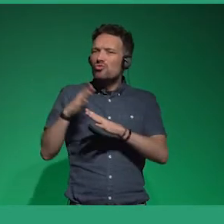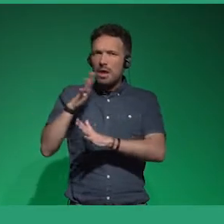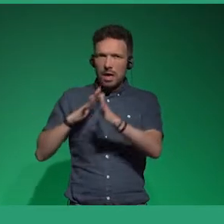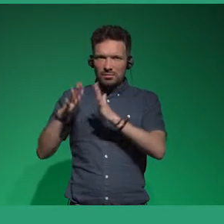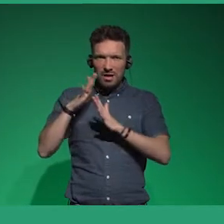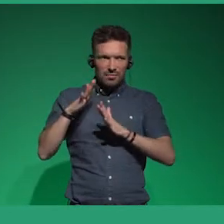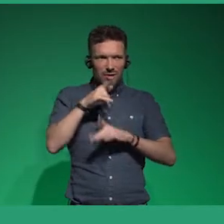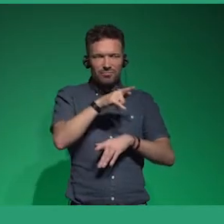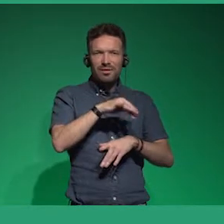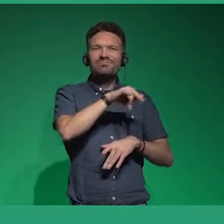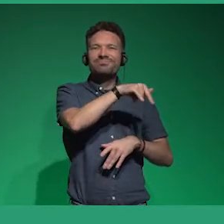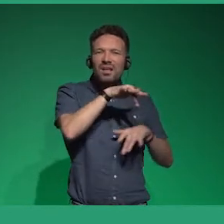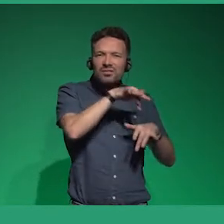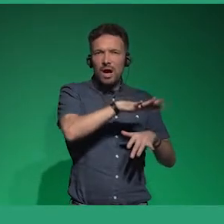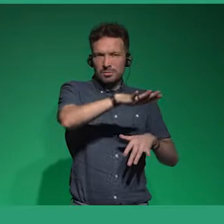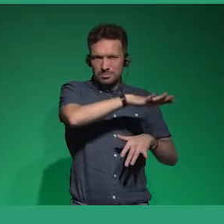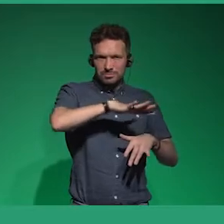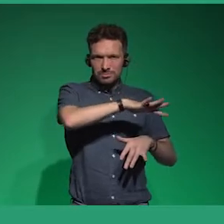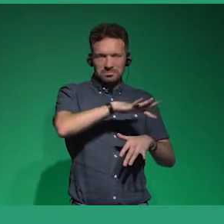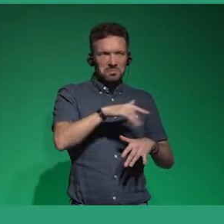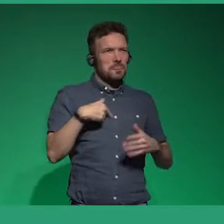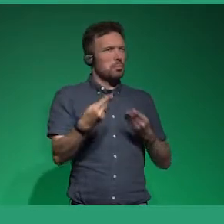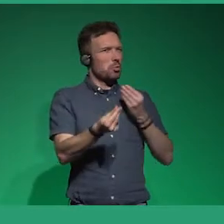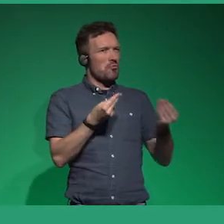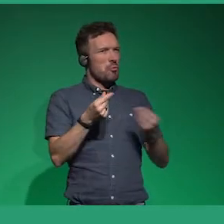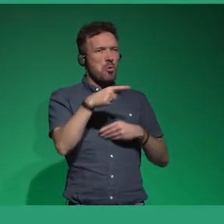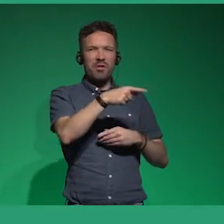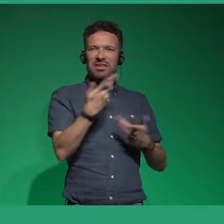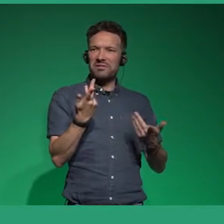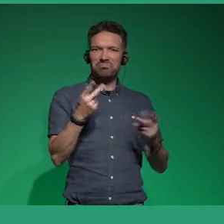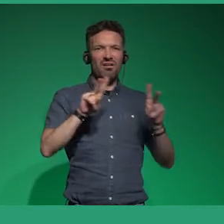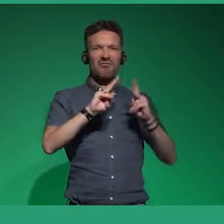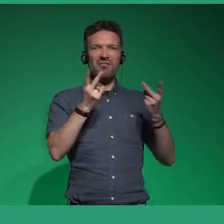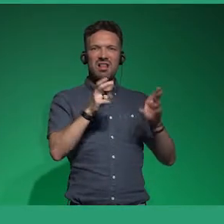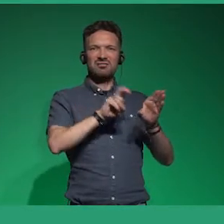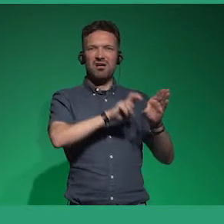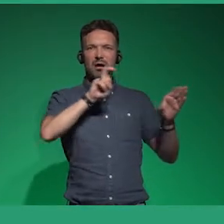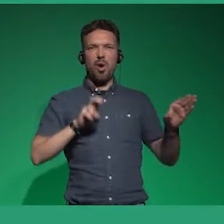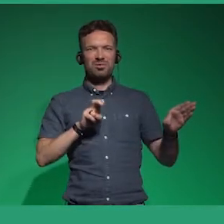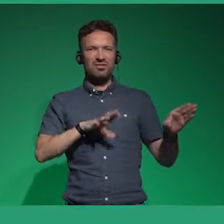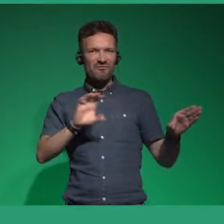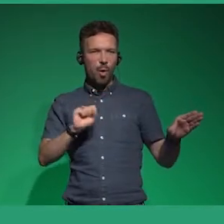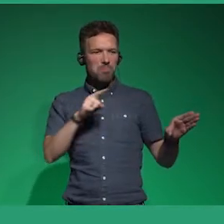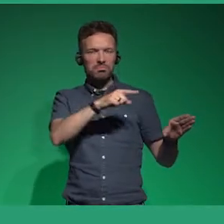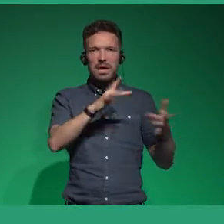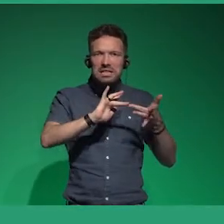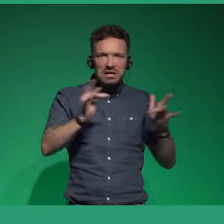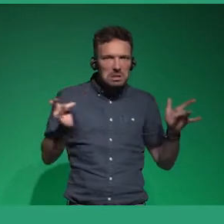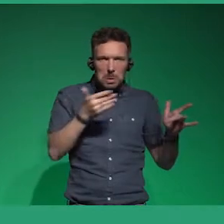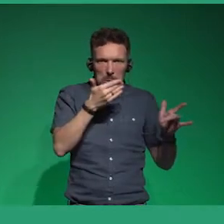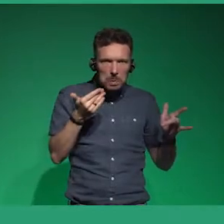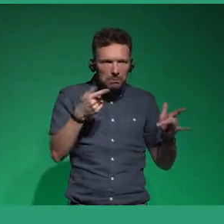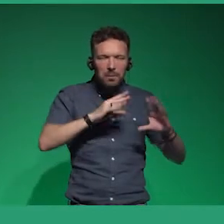internet connection. And then, is it how can you explain more about it? Yeah, there is.